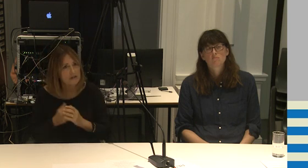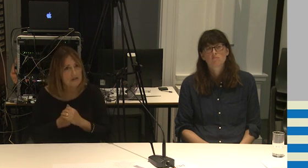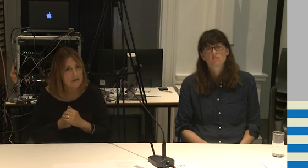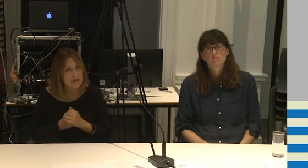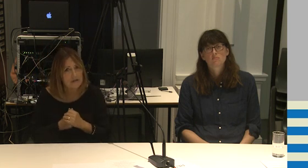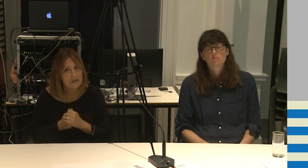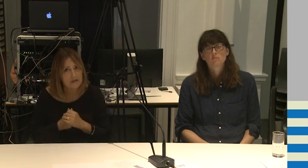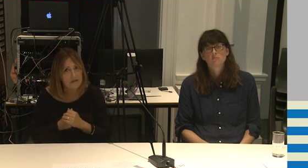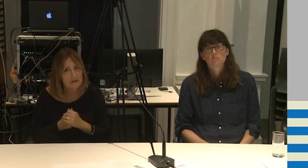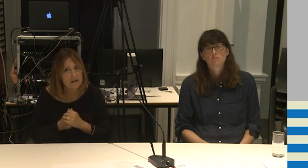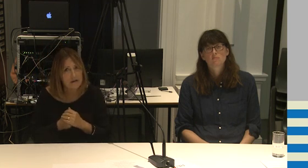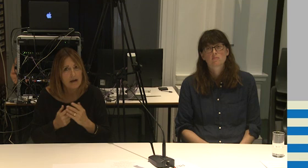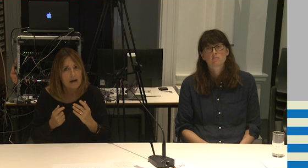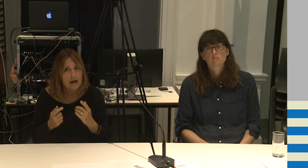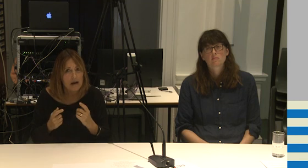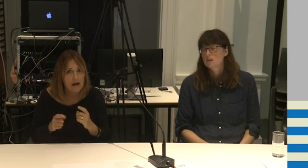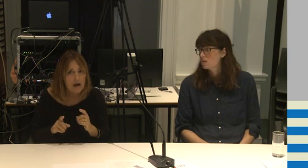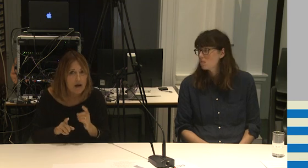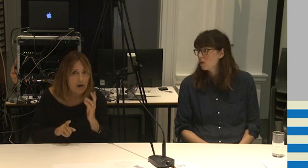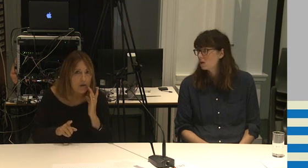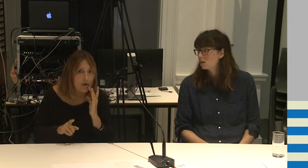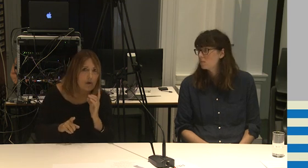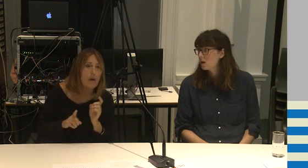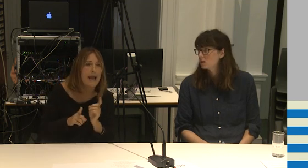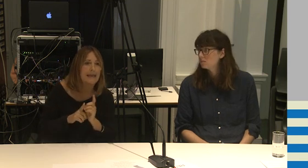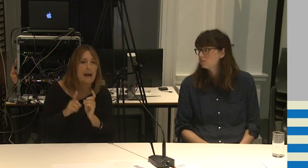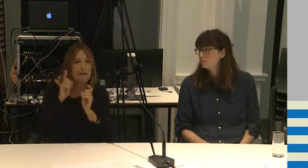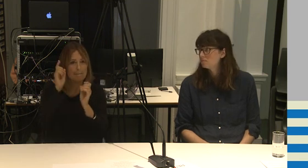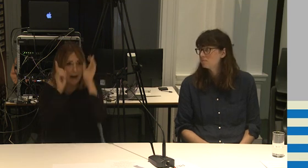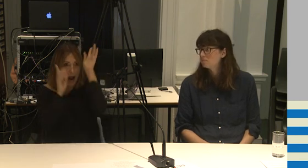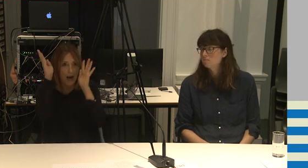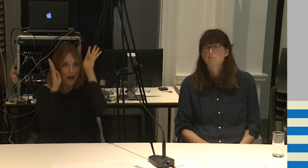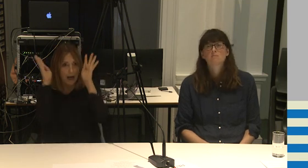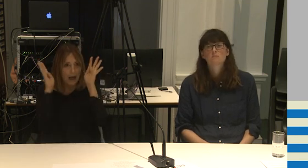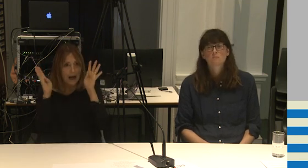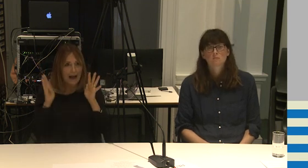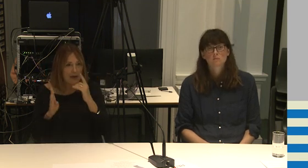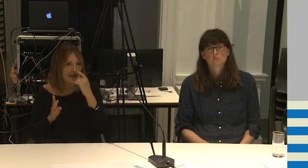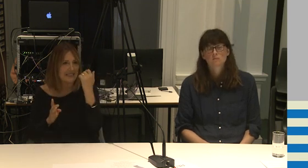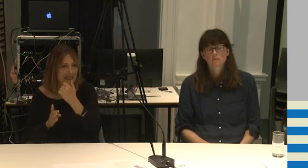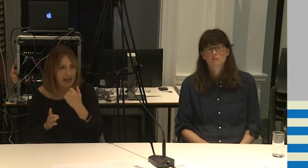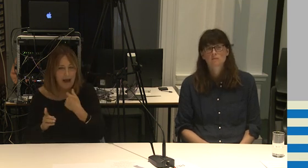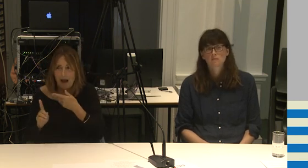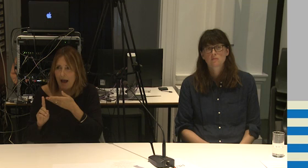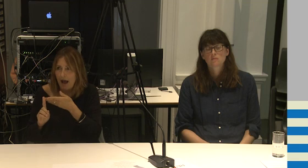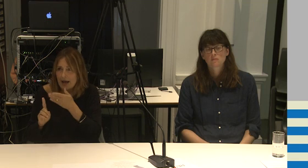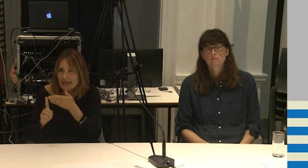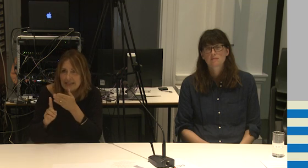of particularly when punk came along when I was 16, I just identified with all the other people who felt that they